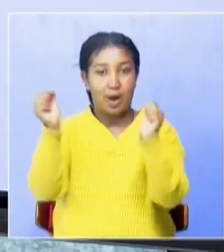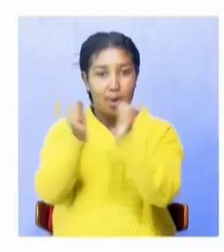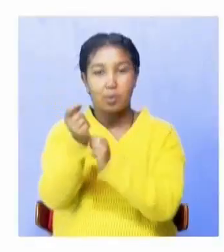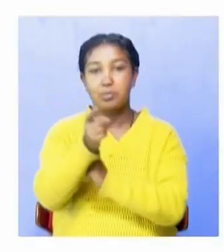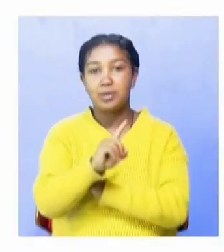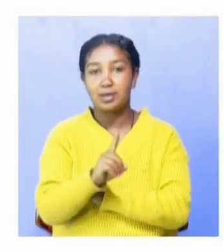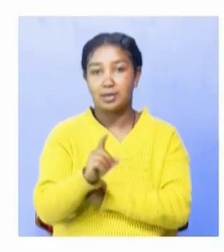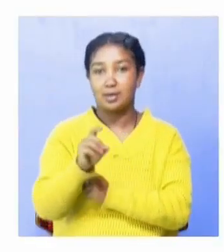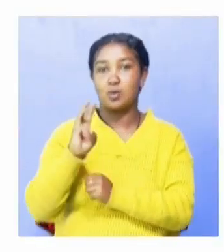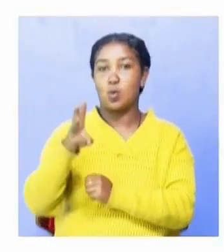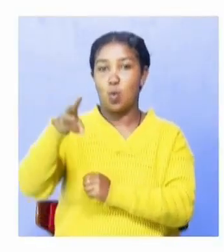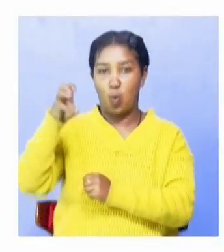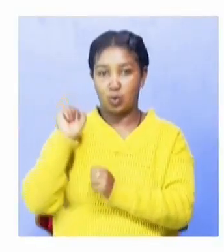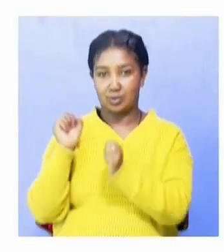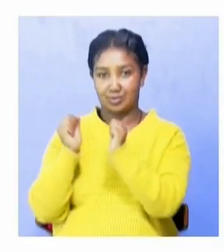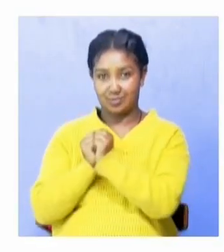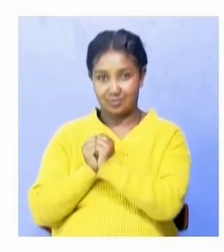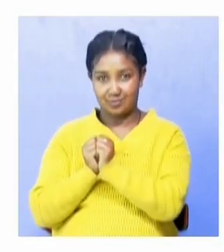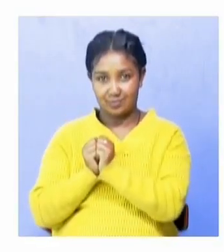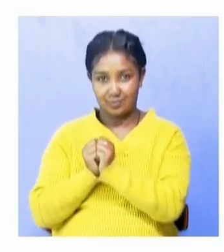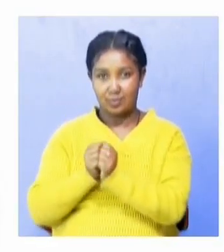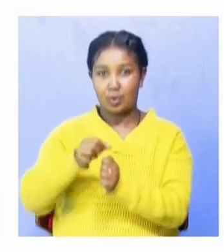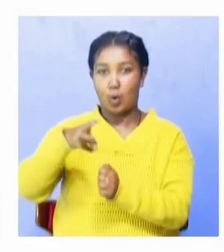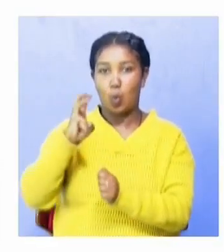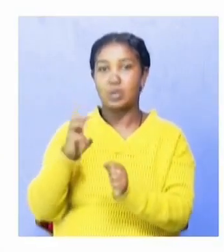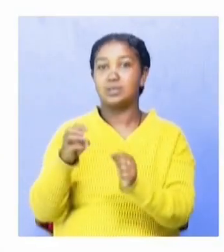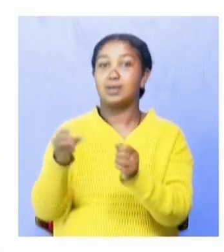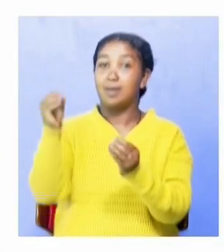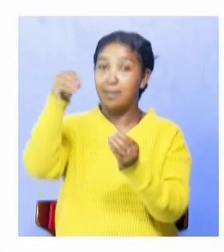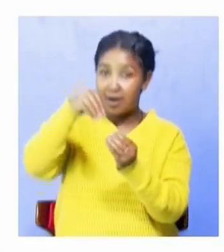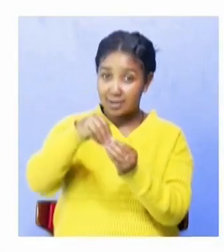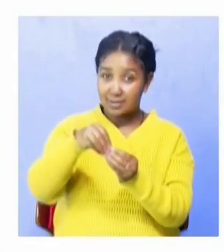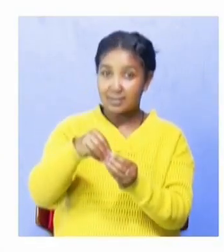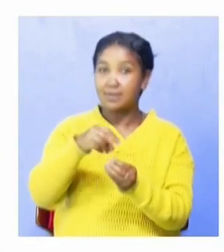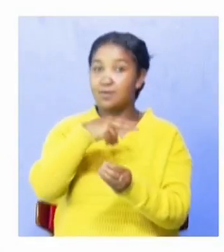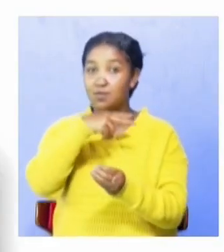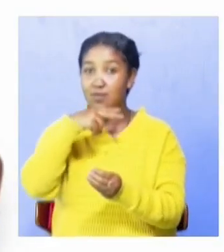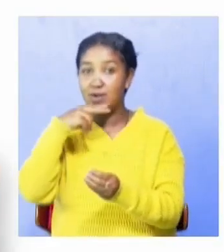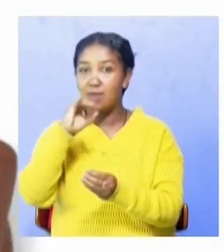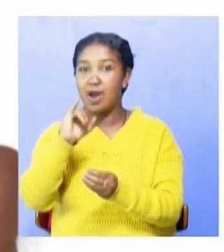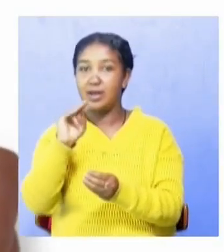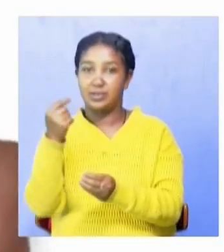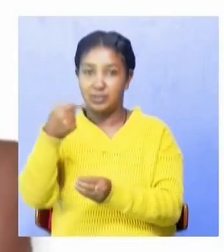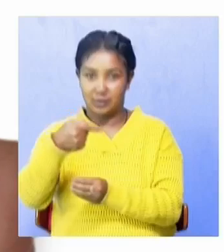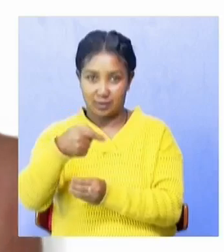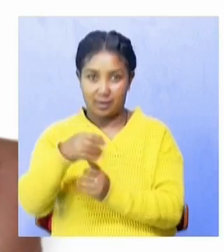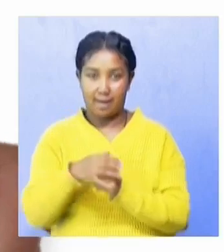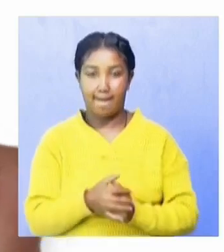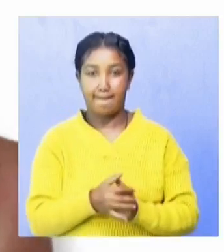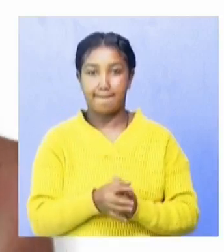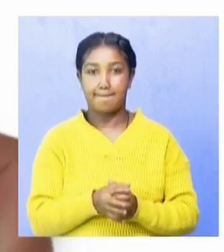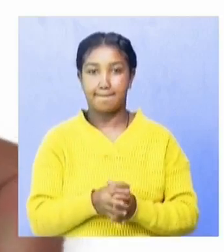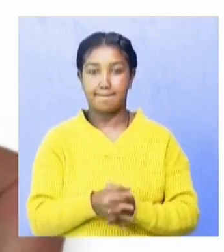that. Was. Was plus verb ing.